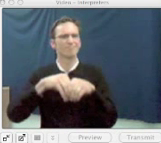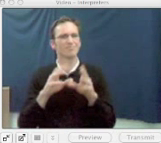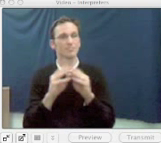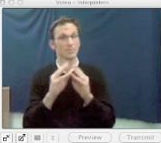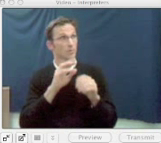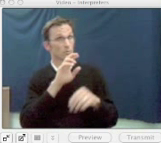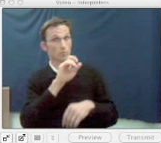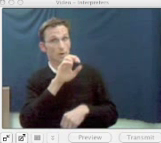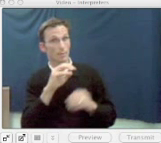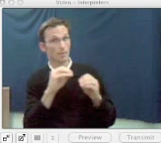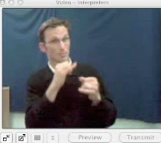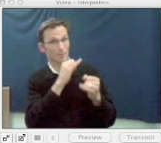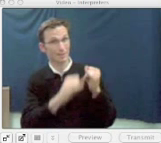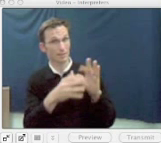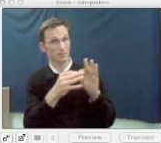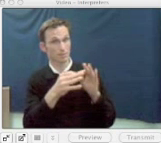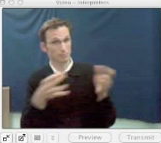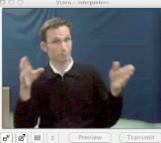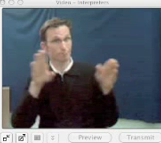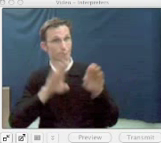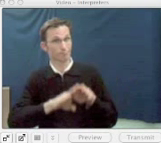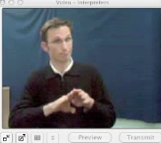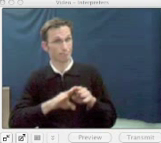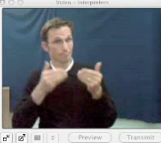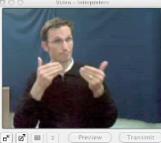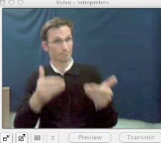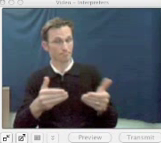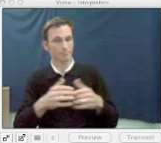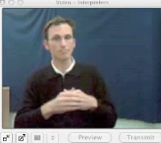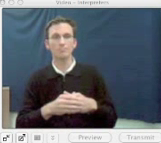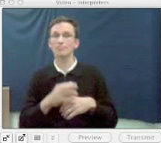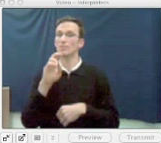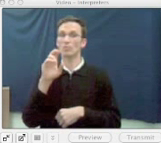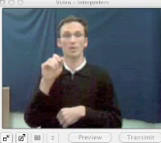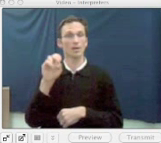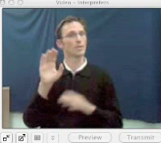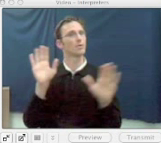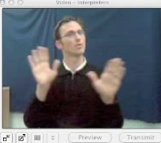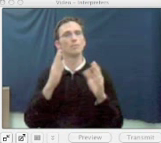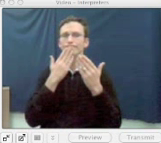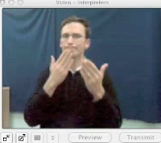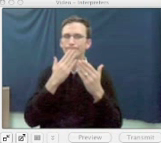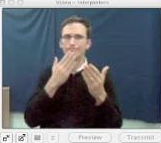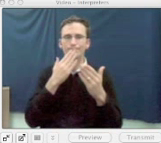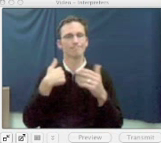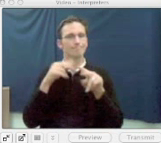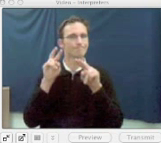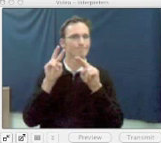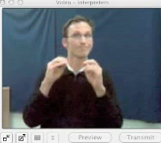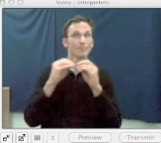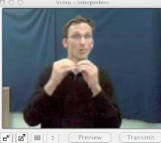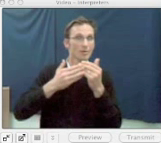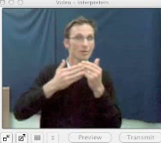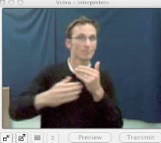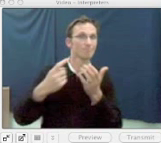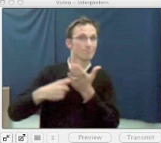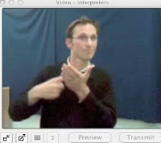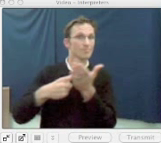go? No, just thanks very much. I look forward to our continued conversation. Hope this was